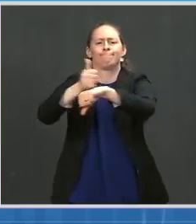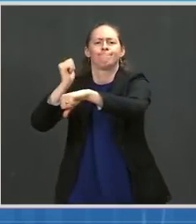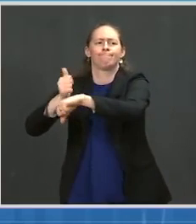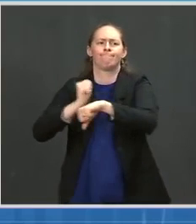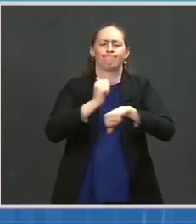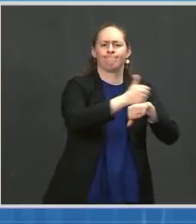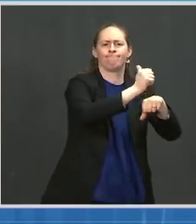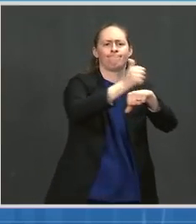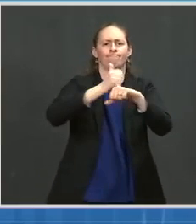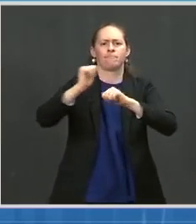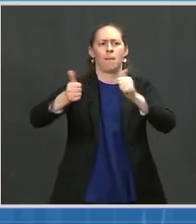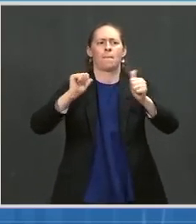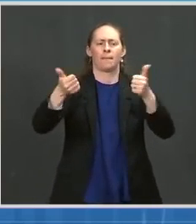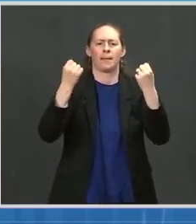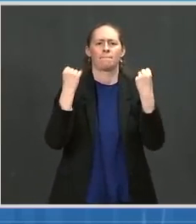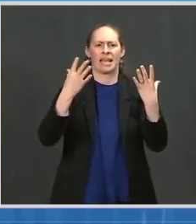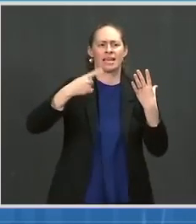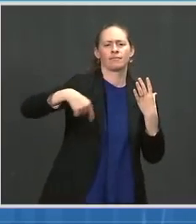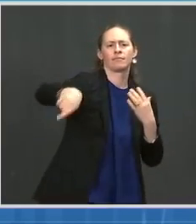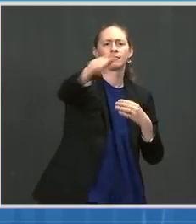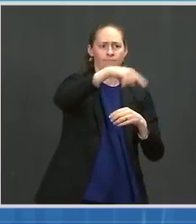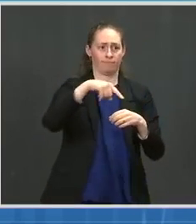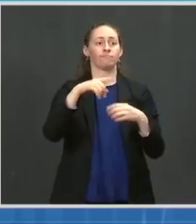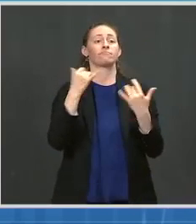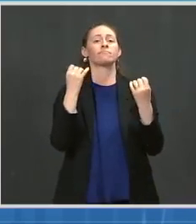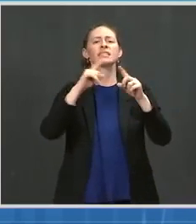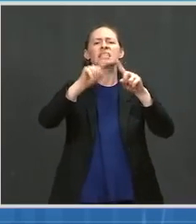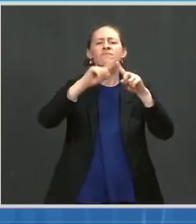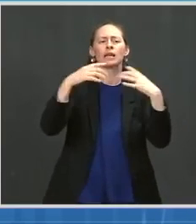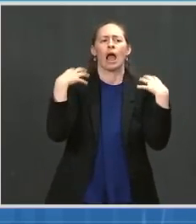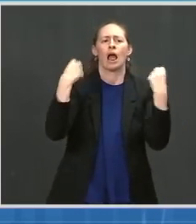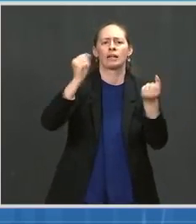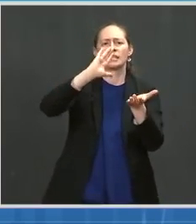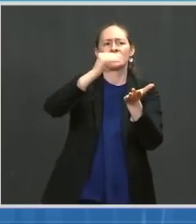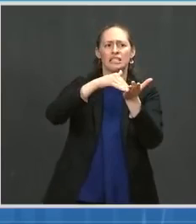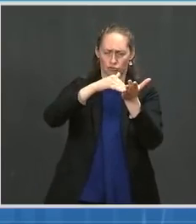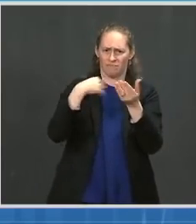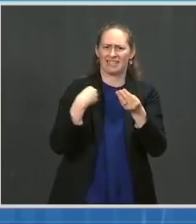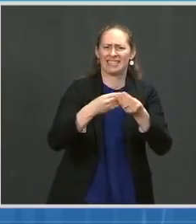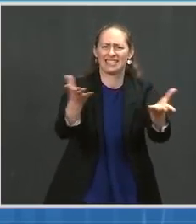health centers can sign up to receive and administer vaccines.